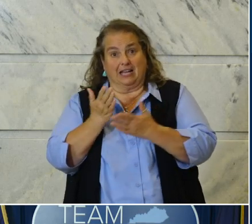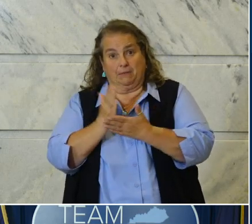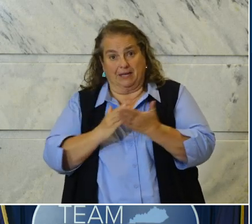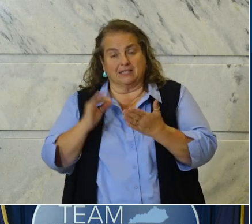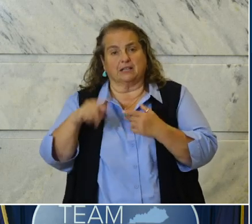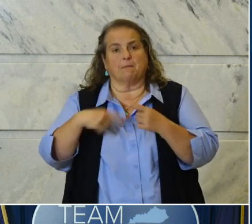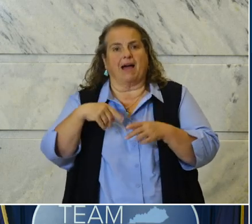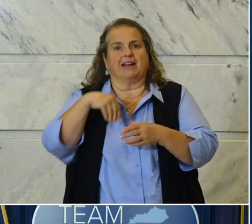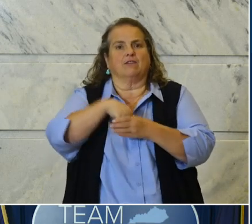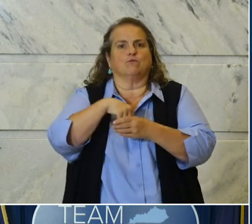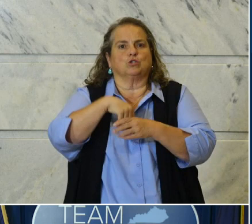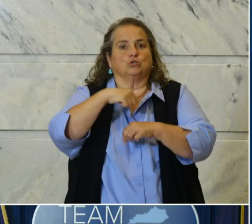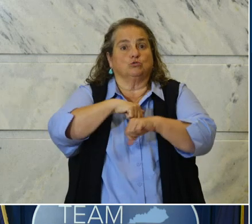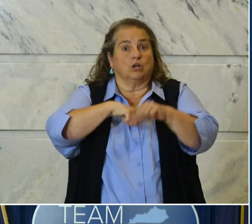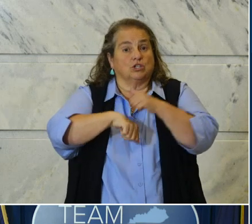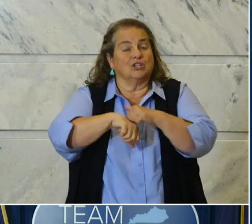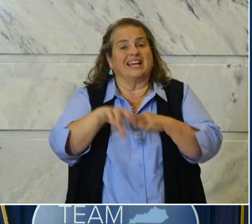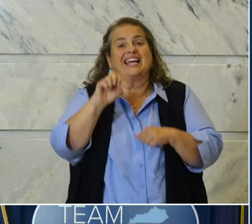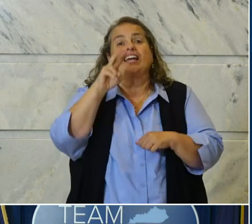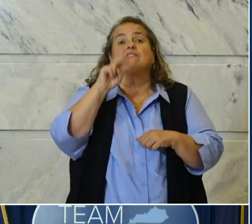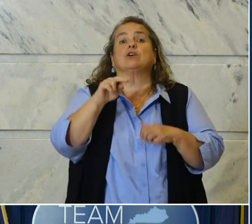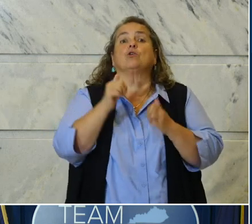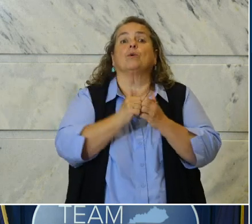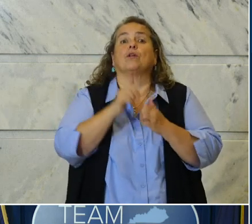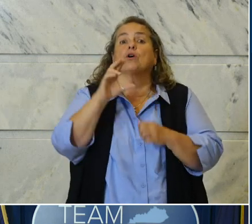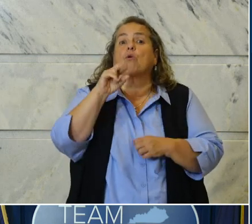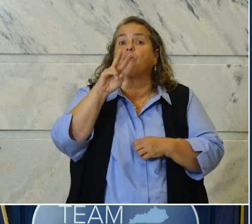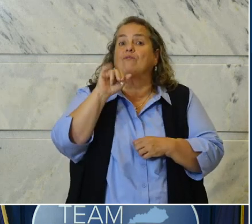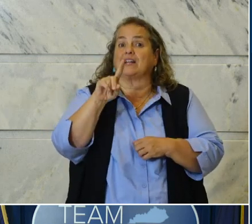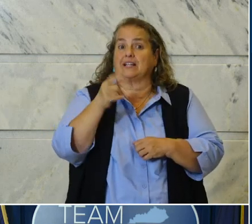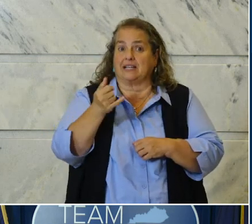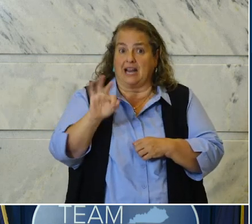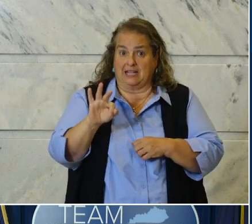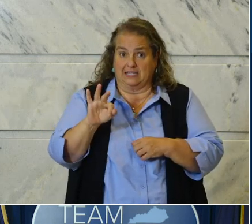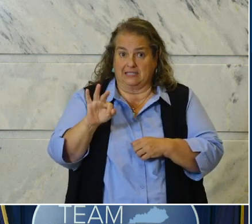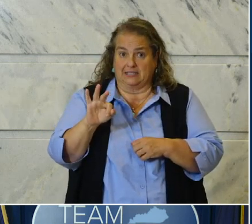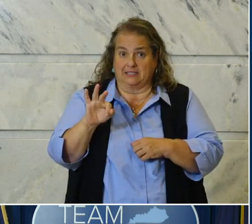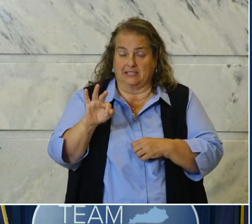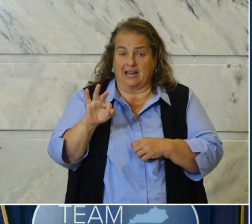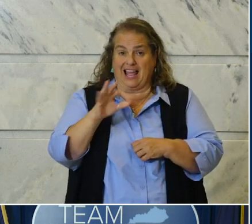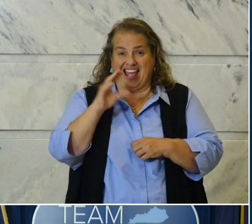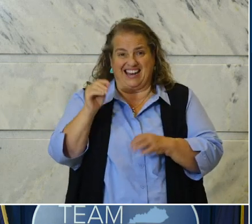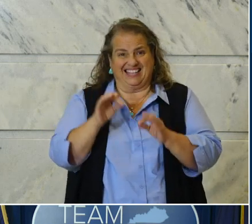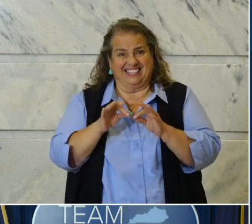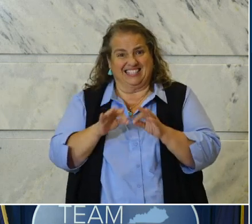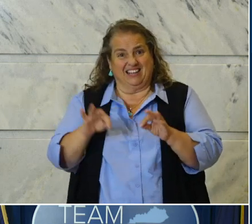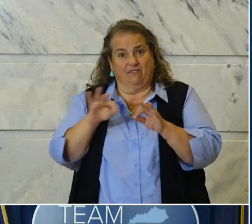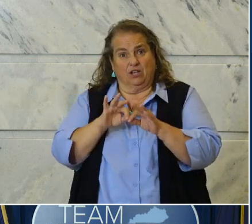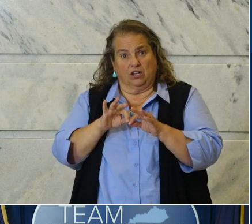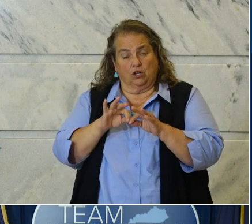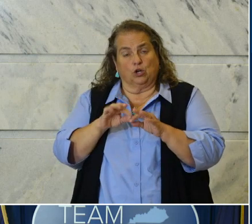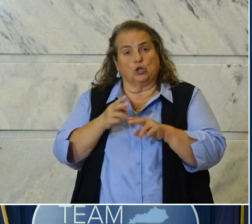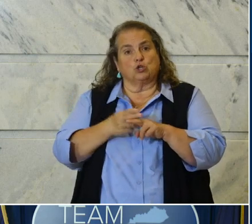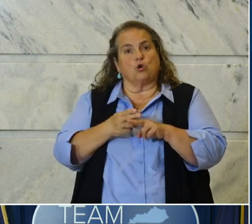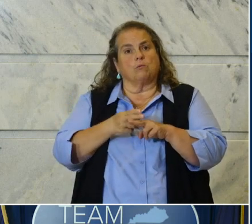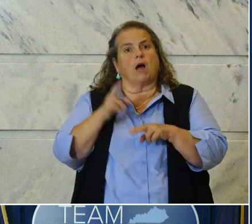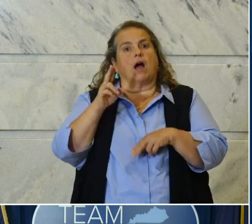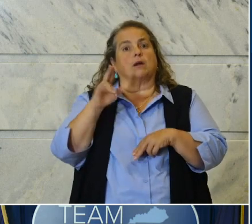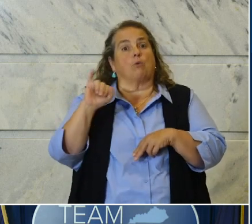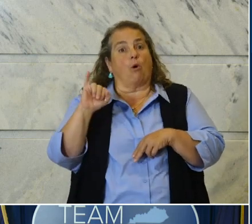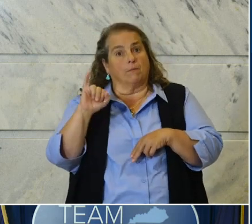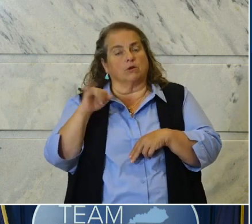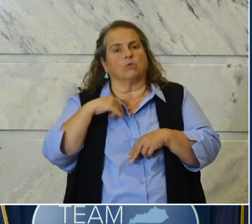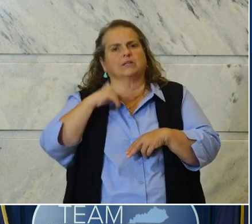infrastructure. So even with COVID-19 and significant short-term unemployment, we are